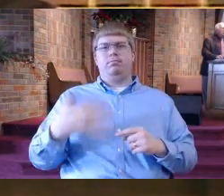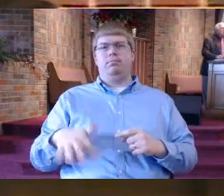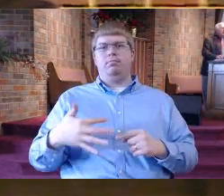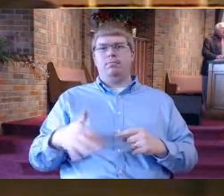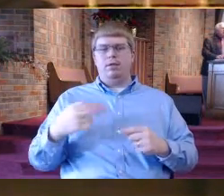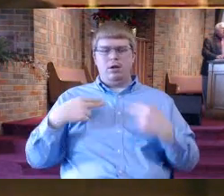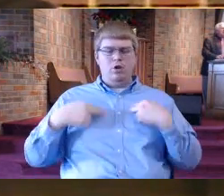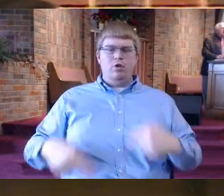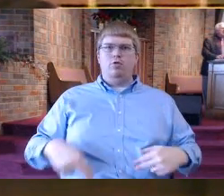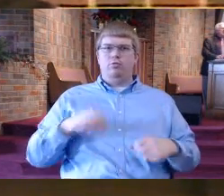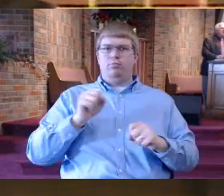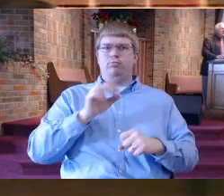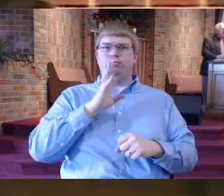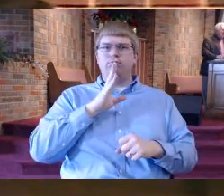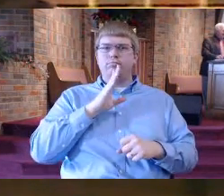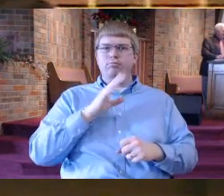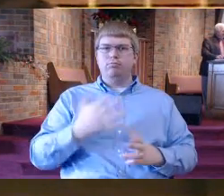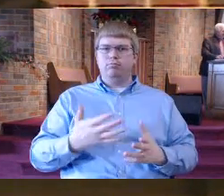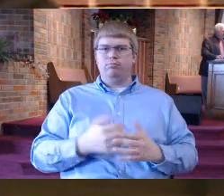Human speech.